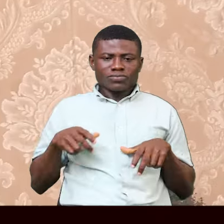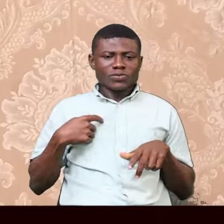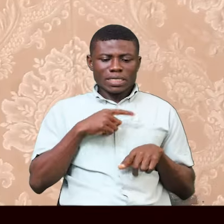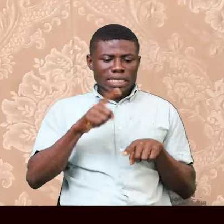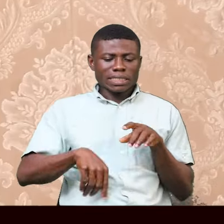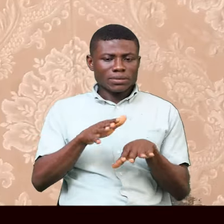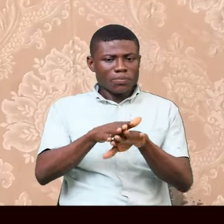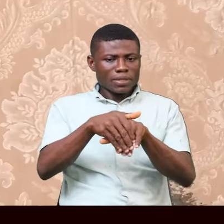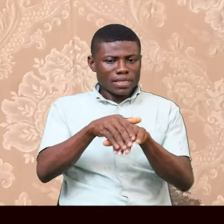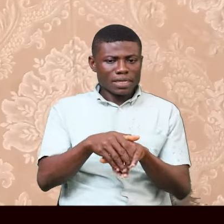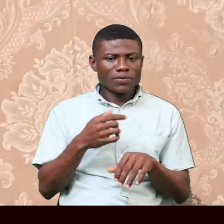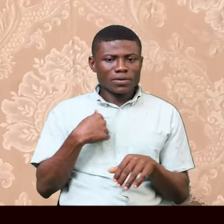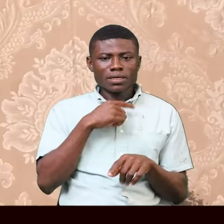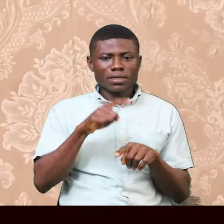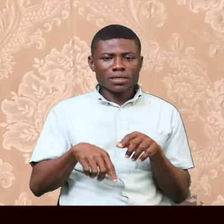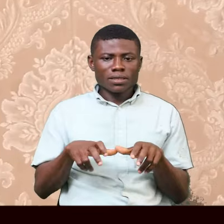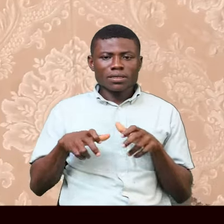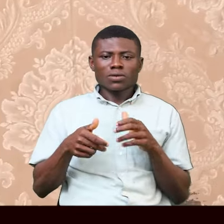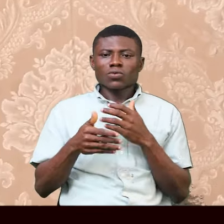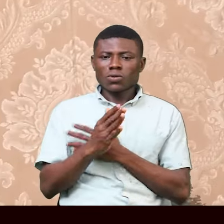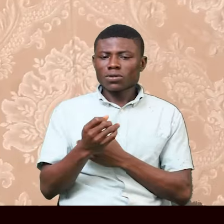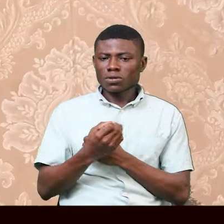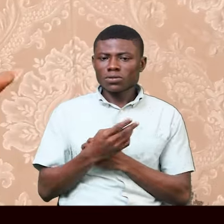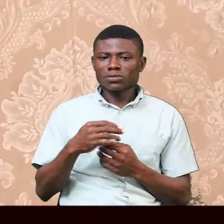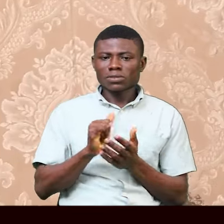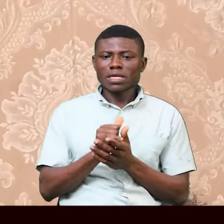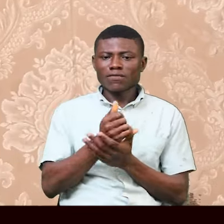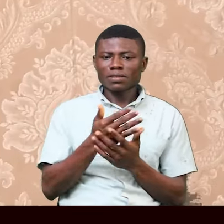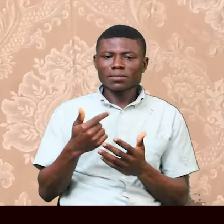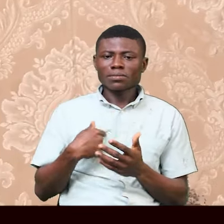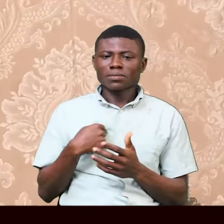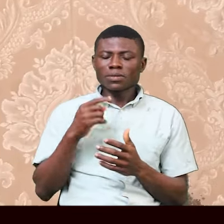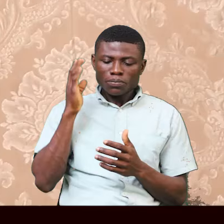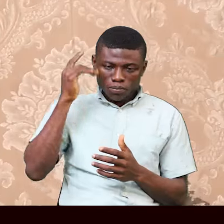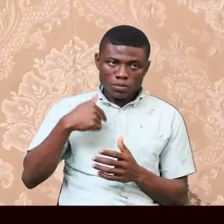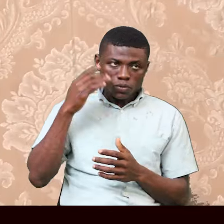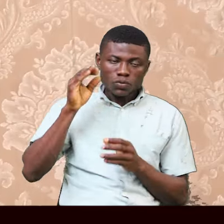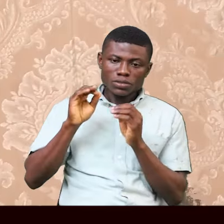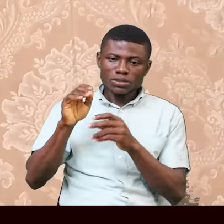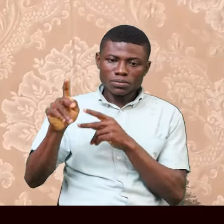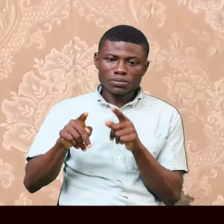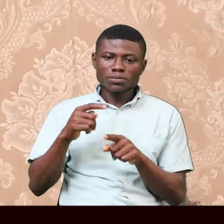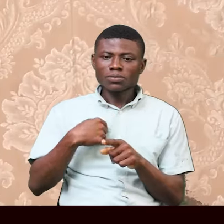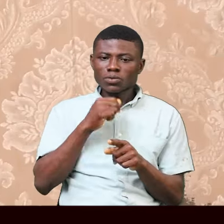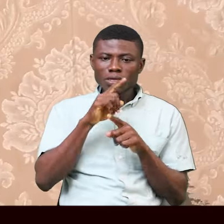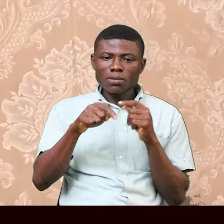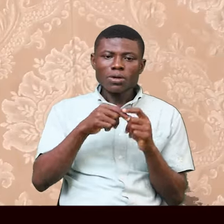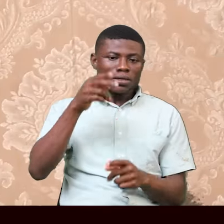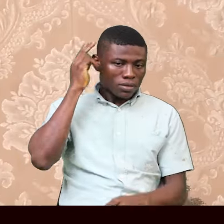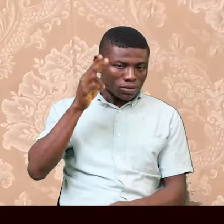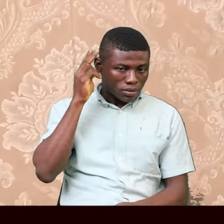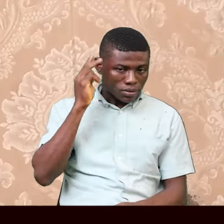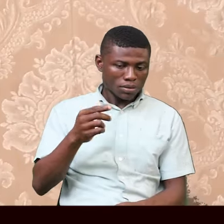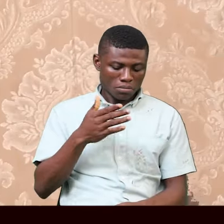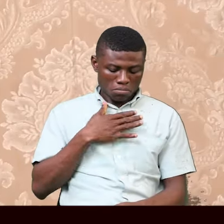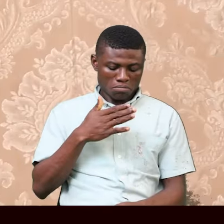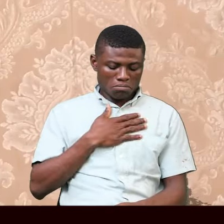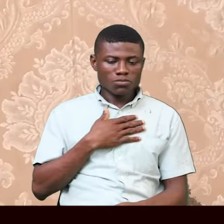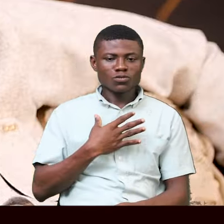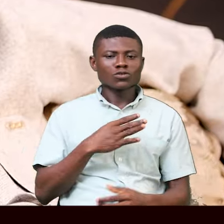We can't be hypocrites. Nyame ya me counselor, se ne be ya bibia me fim bia me de be chiro bi. I'm not talking about history. I'm talking about my